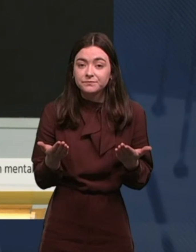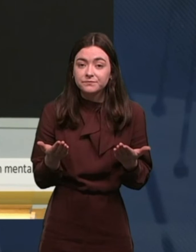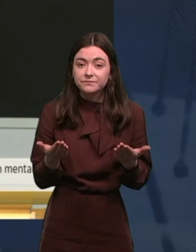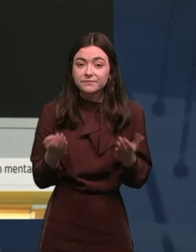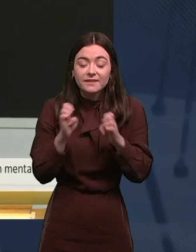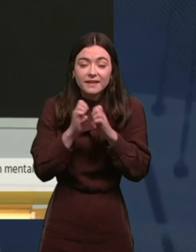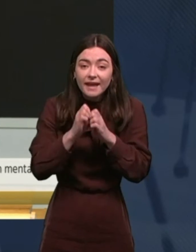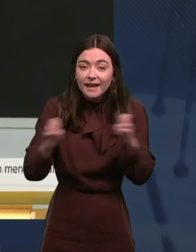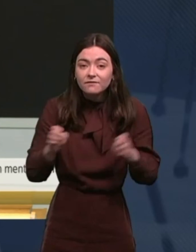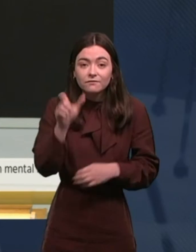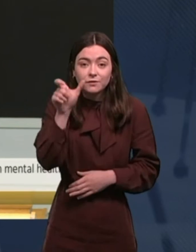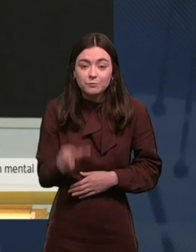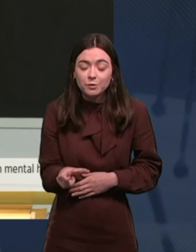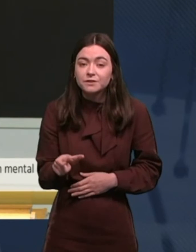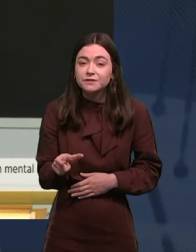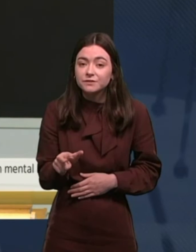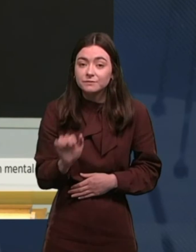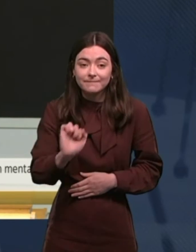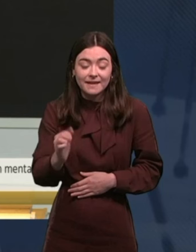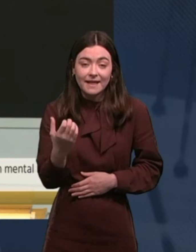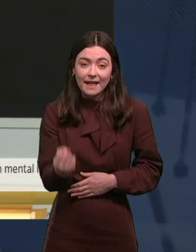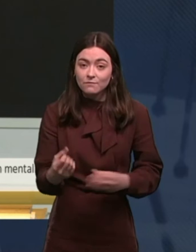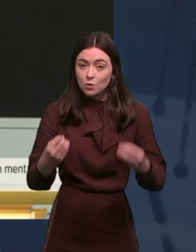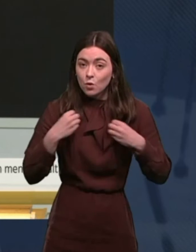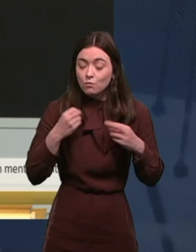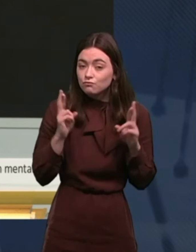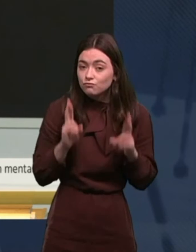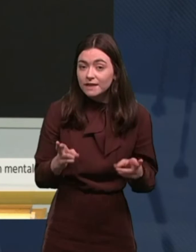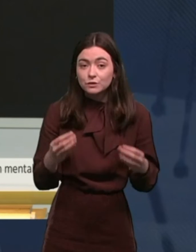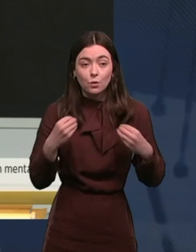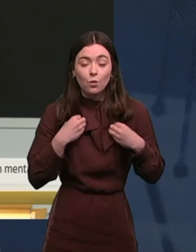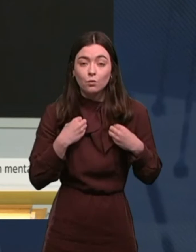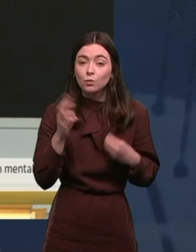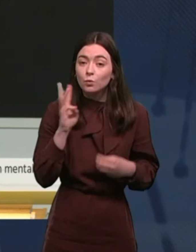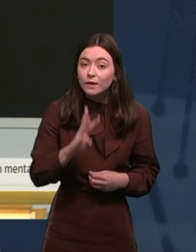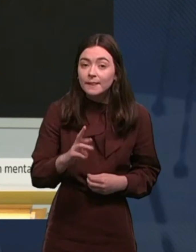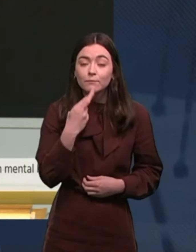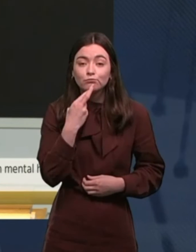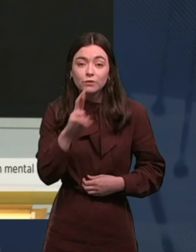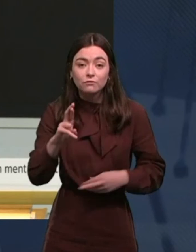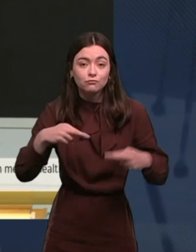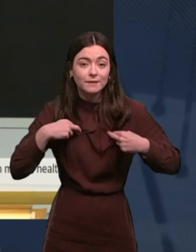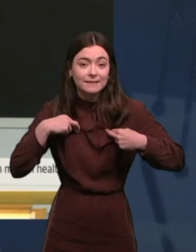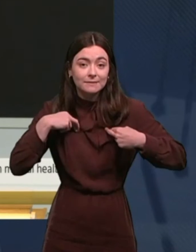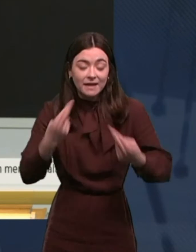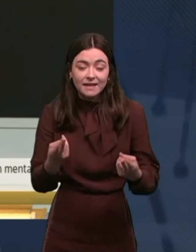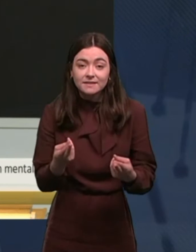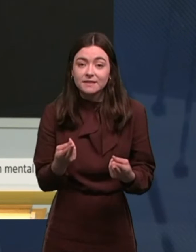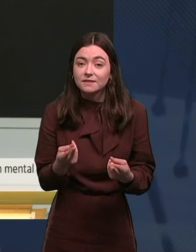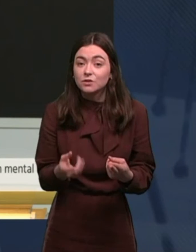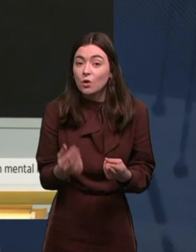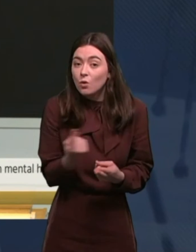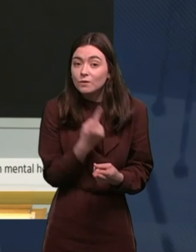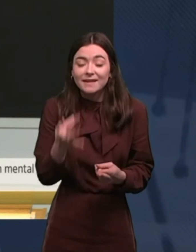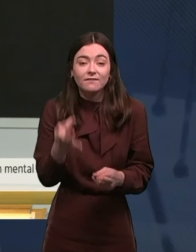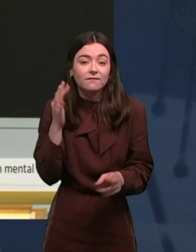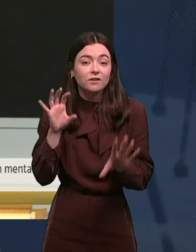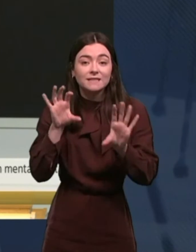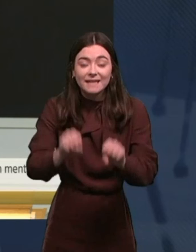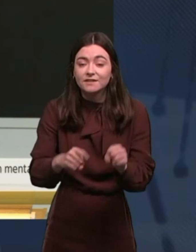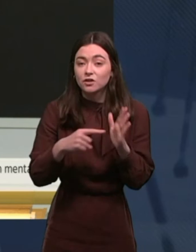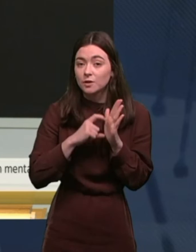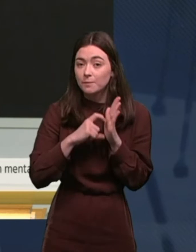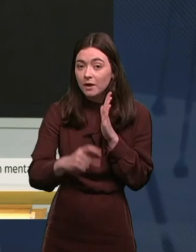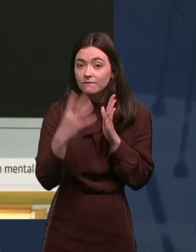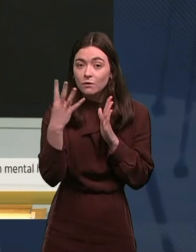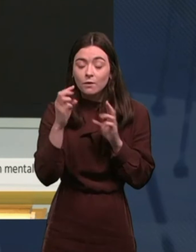Every single person will have their rights and their will and preferences respected unless they are detained under Part 4 of the Mental Health